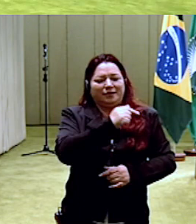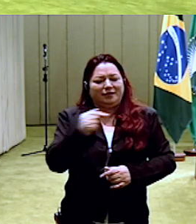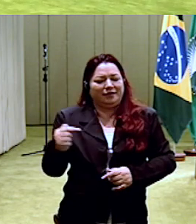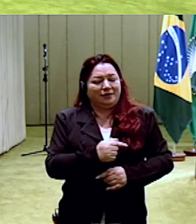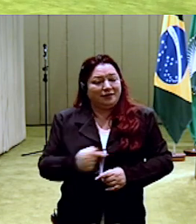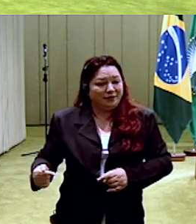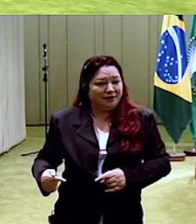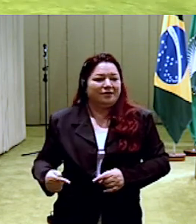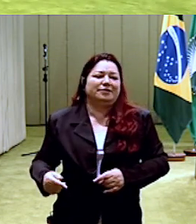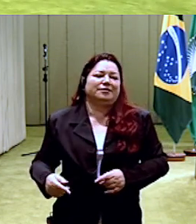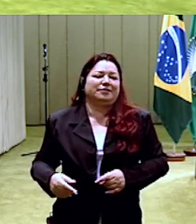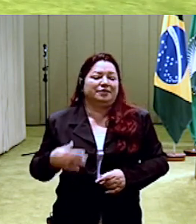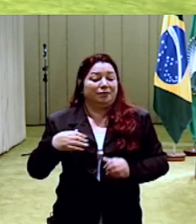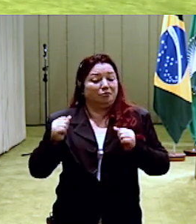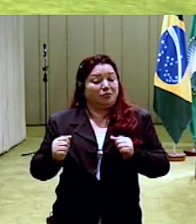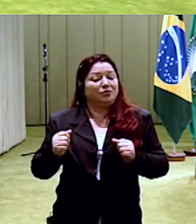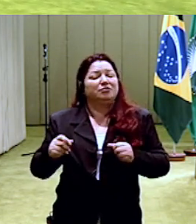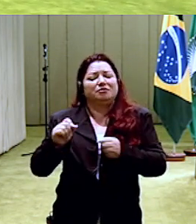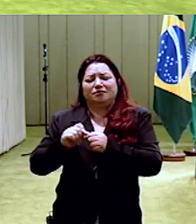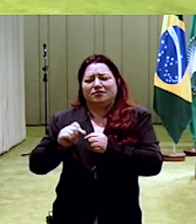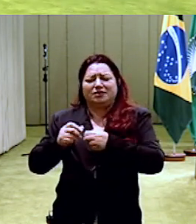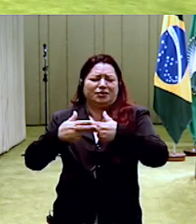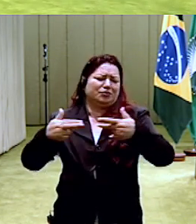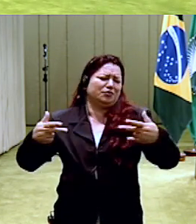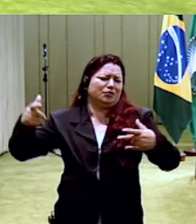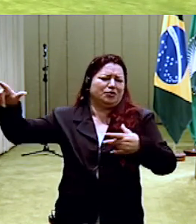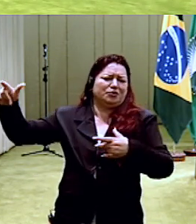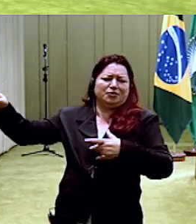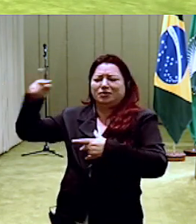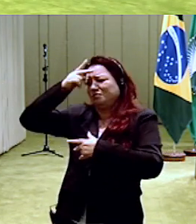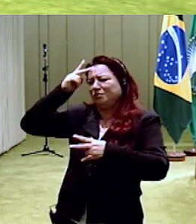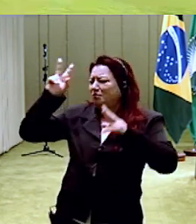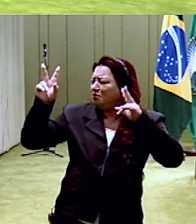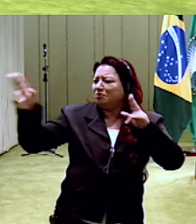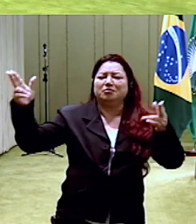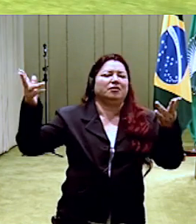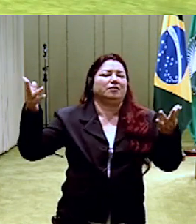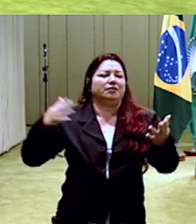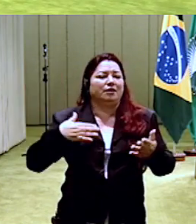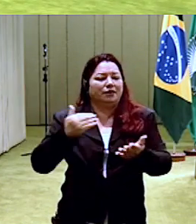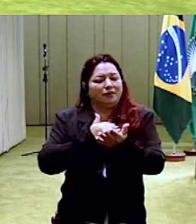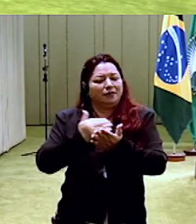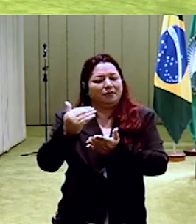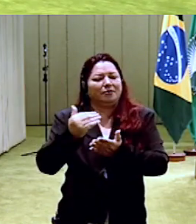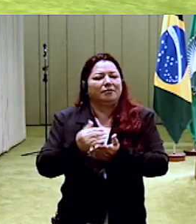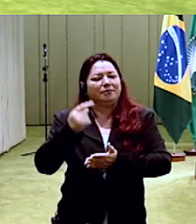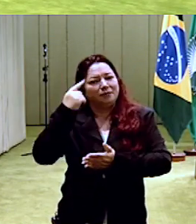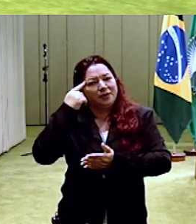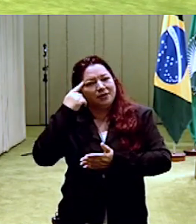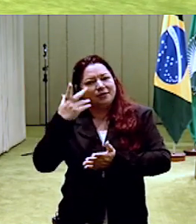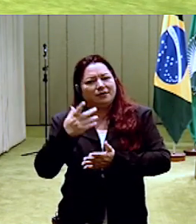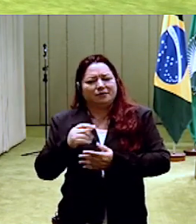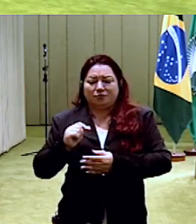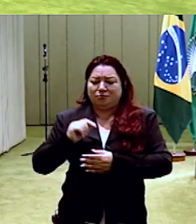that I can do the things that other people in the other world, they do. So this is where I started thinking, what